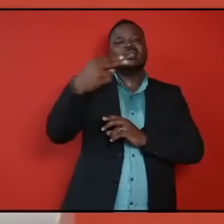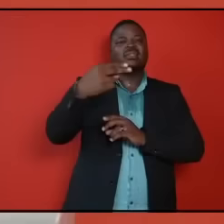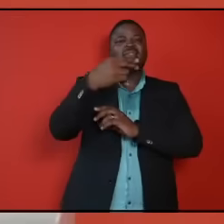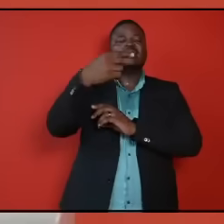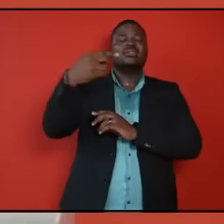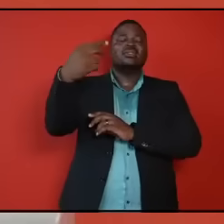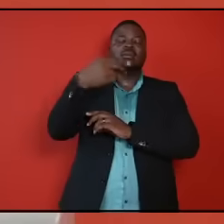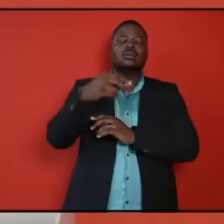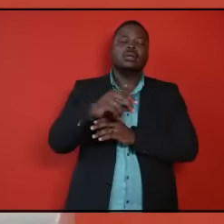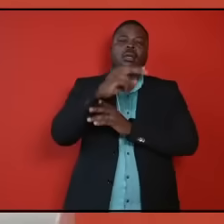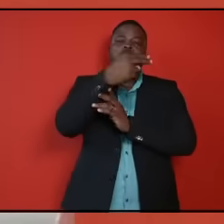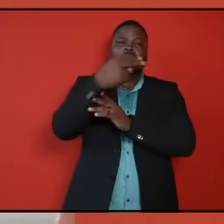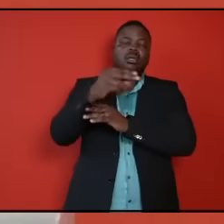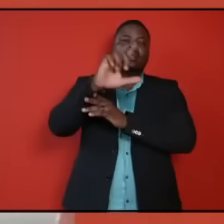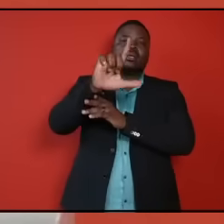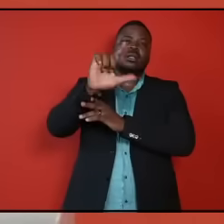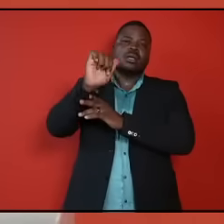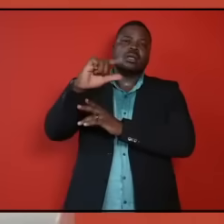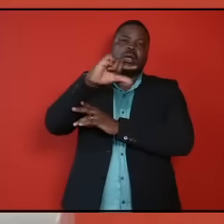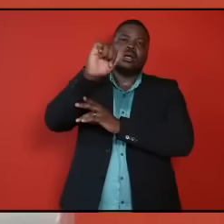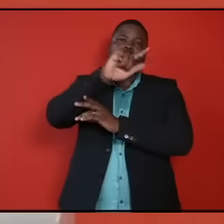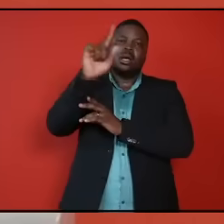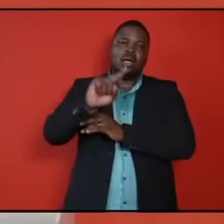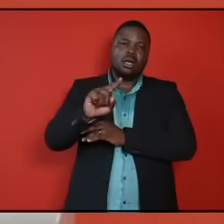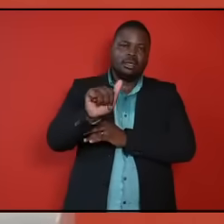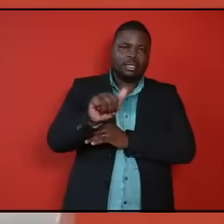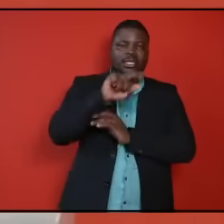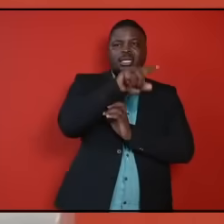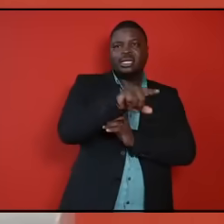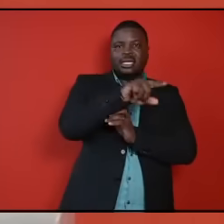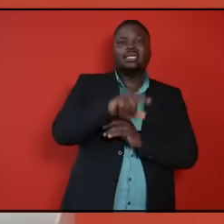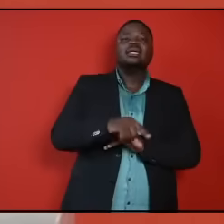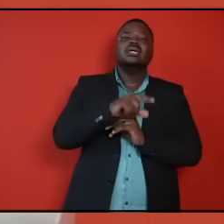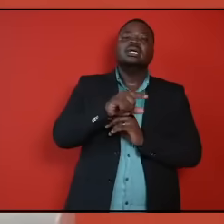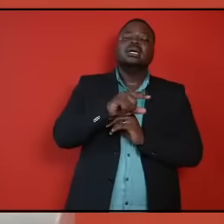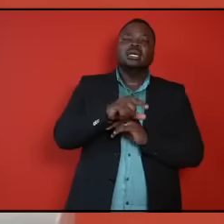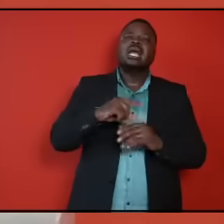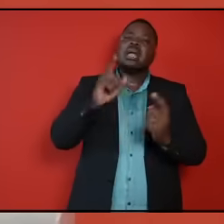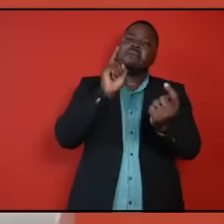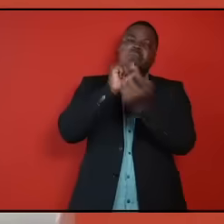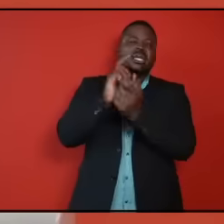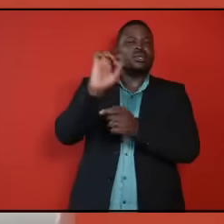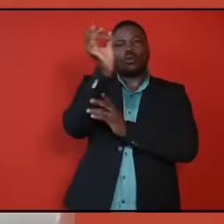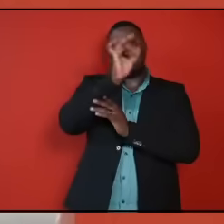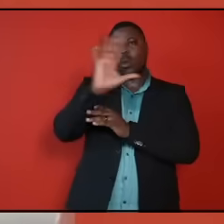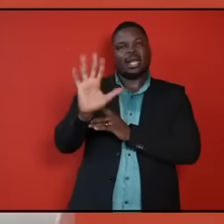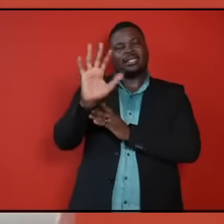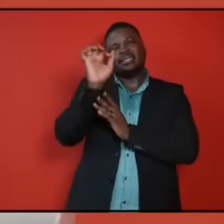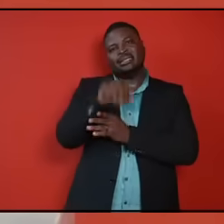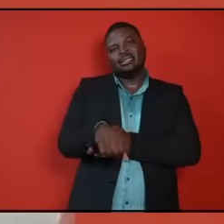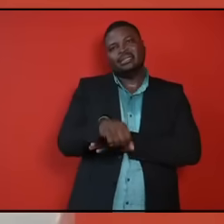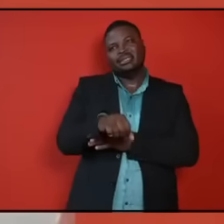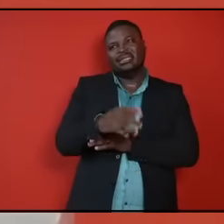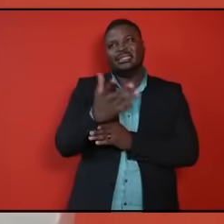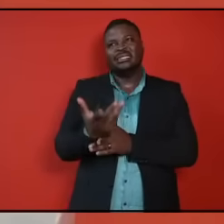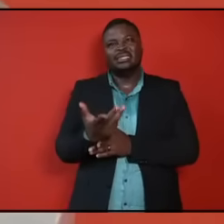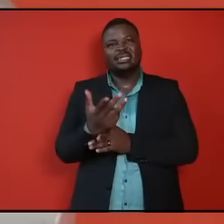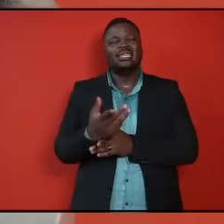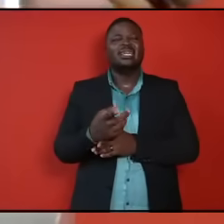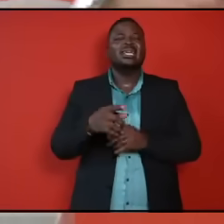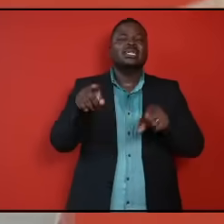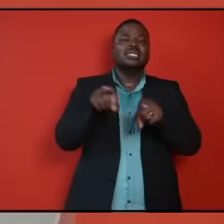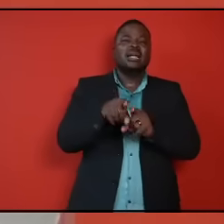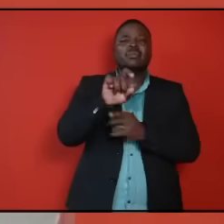people of Ekurhuleni must participate in a meeting so that when they leave with one understanding. Who's that MMC